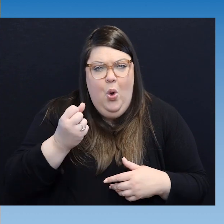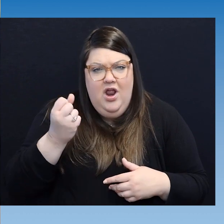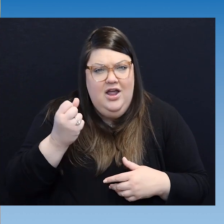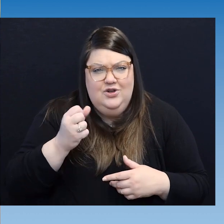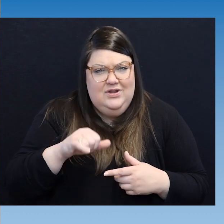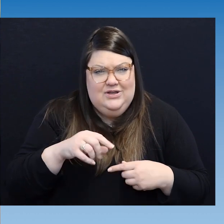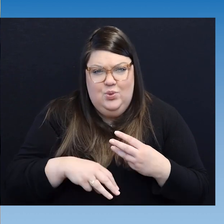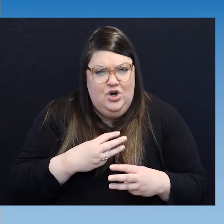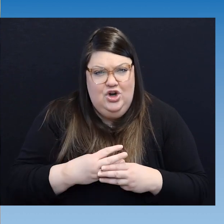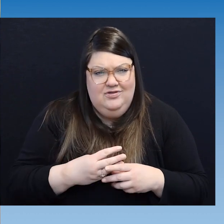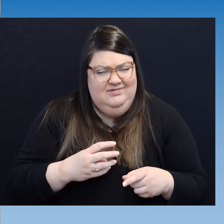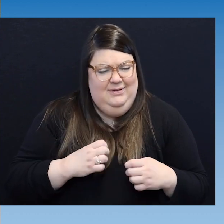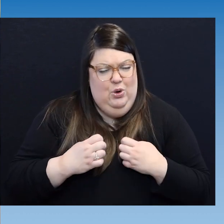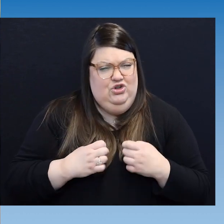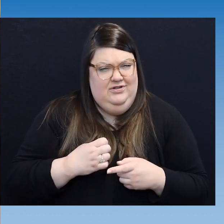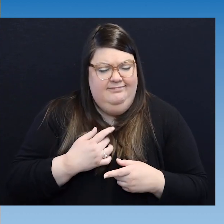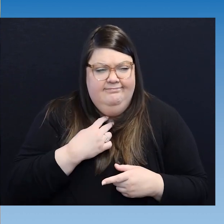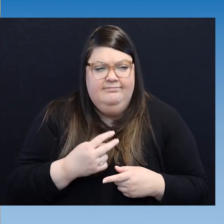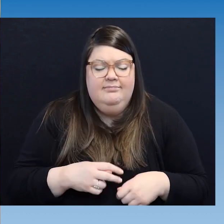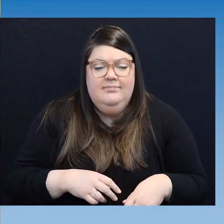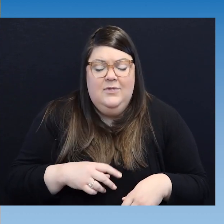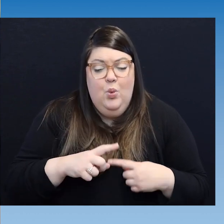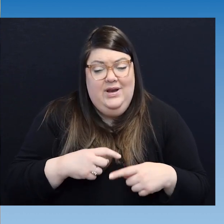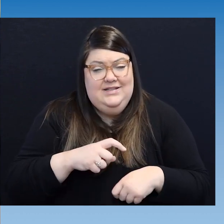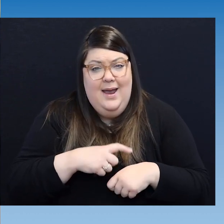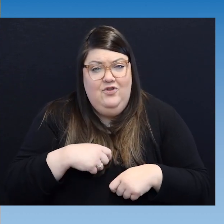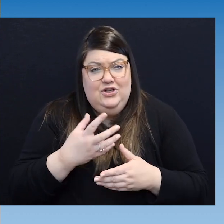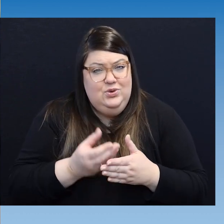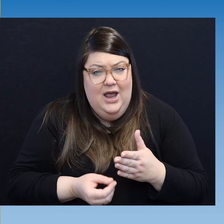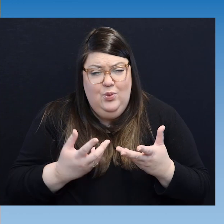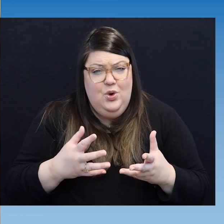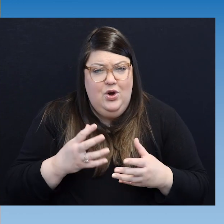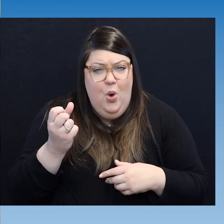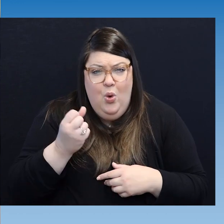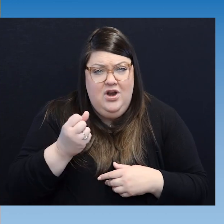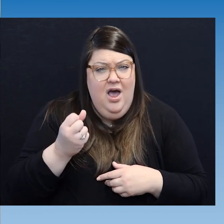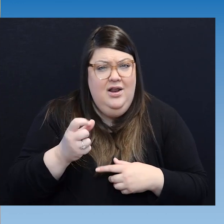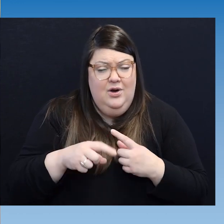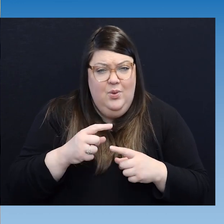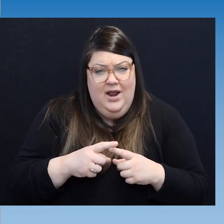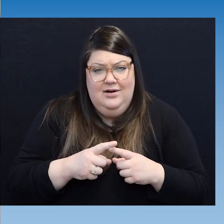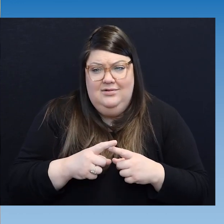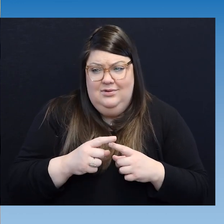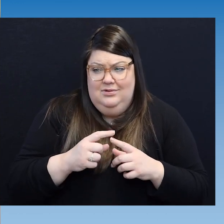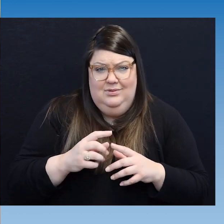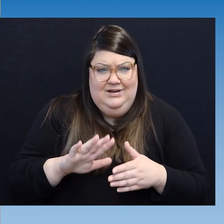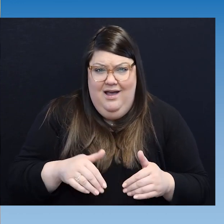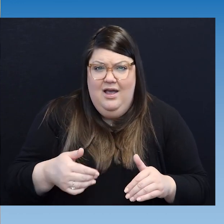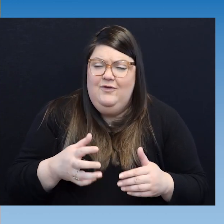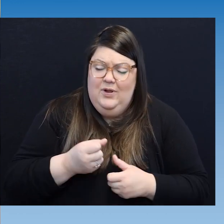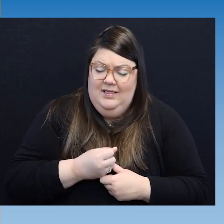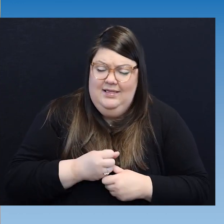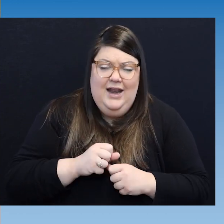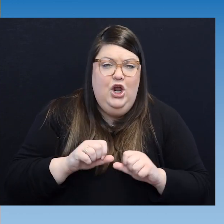on to it in this world. And then when it's time for us to go, we don't want to hold on to it going out of this world. You know, we got to let it go.